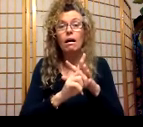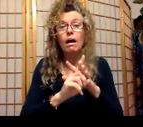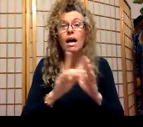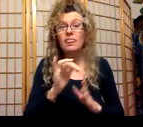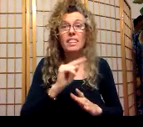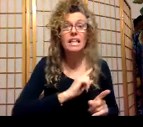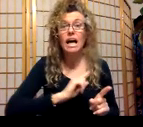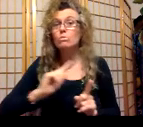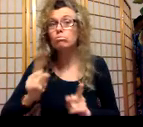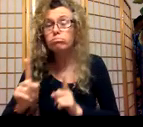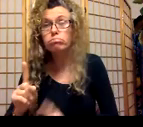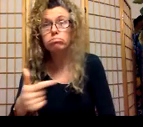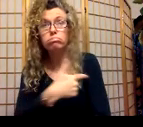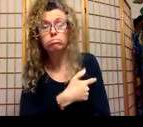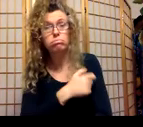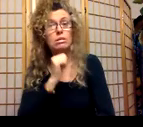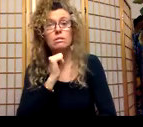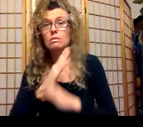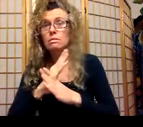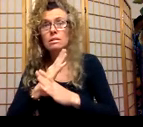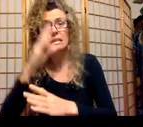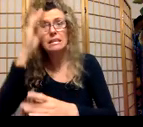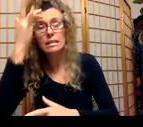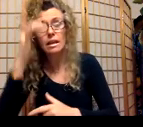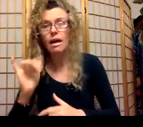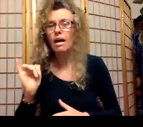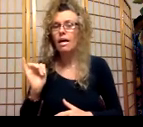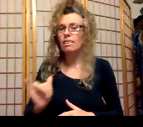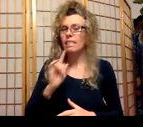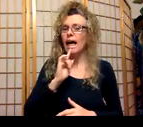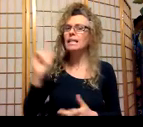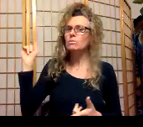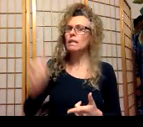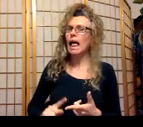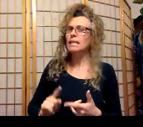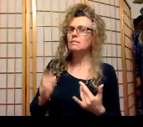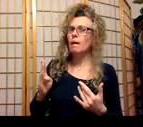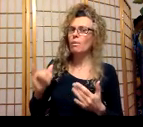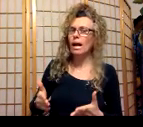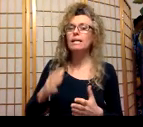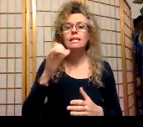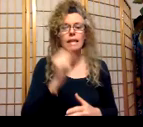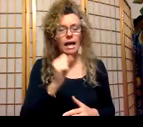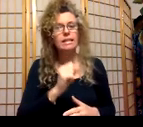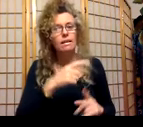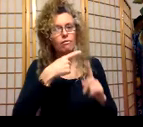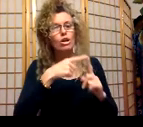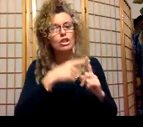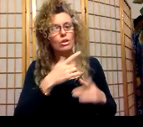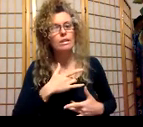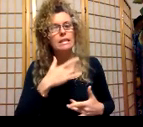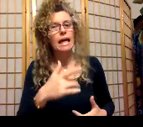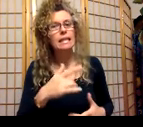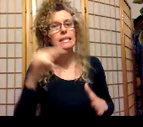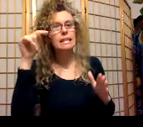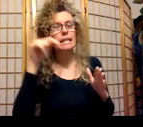their doctor to get their shots, not to get sick. That is getting less, by the way. Yes, fortunately there is a tendency